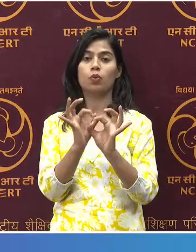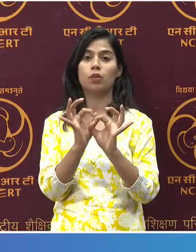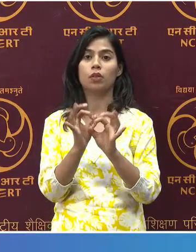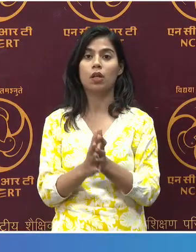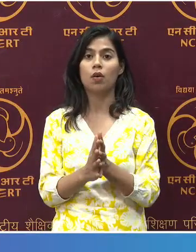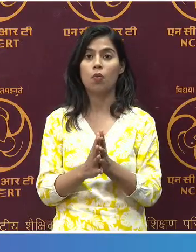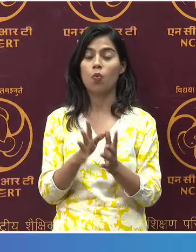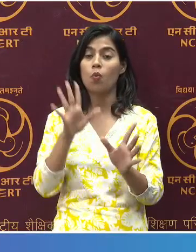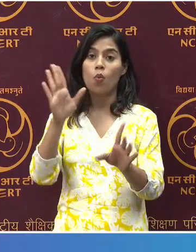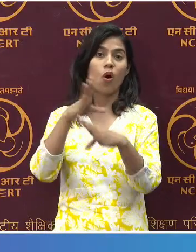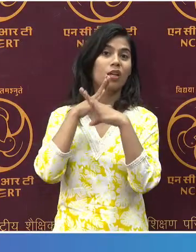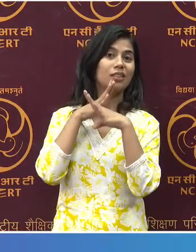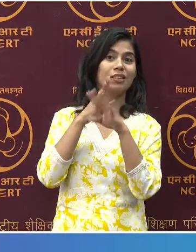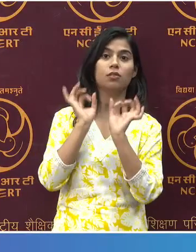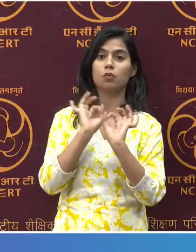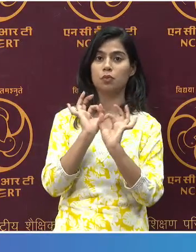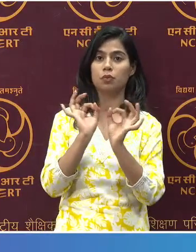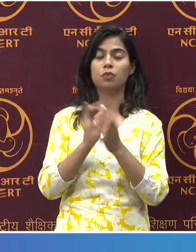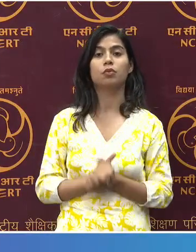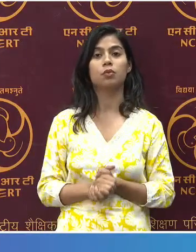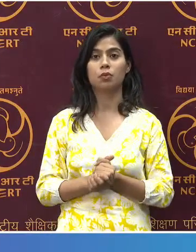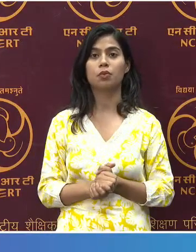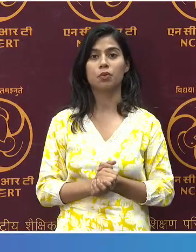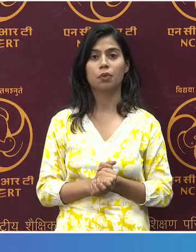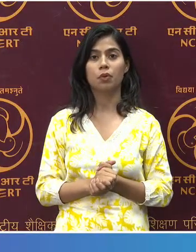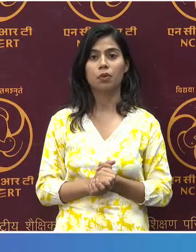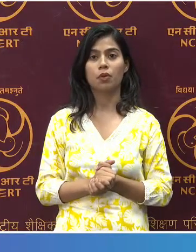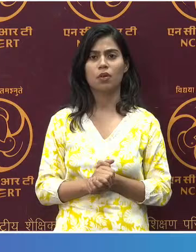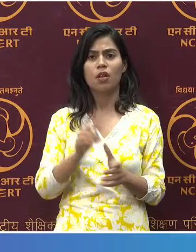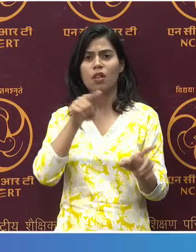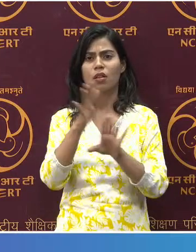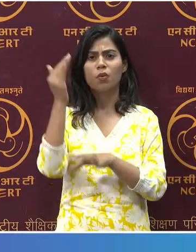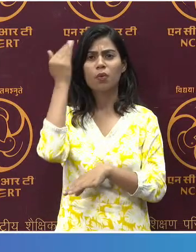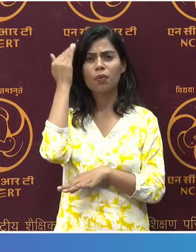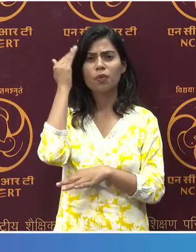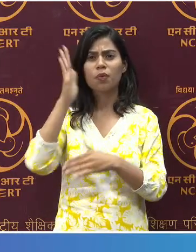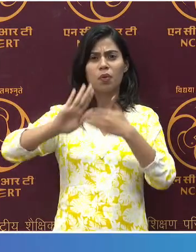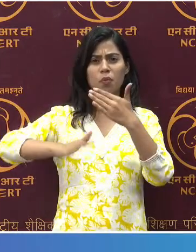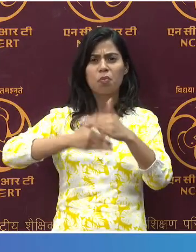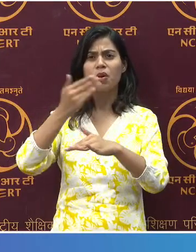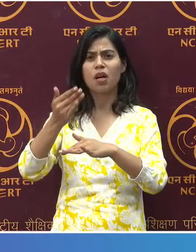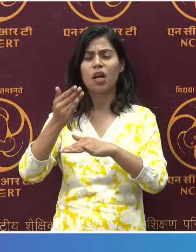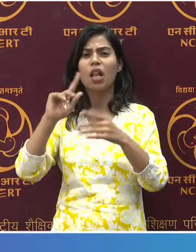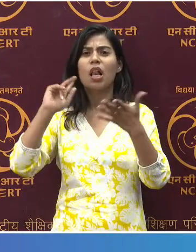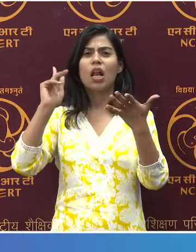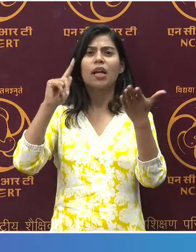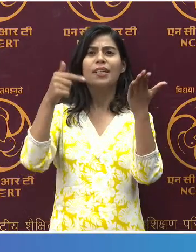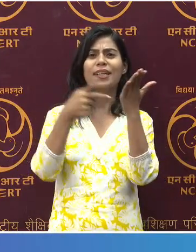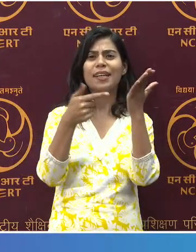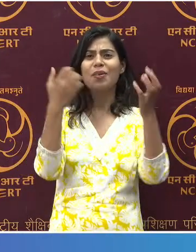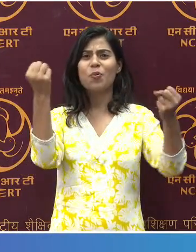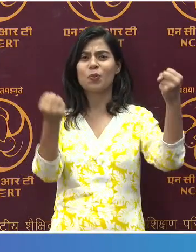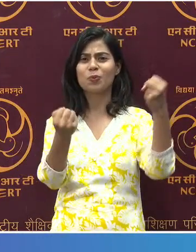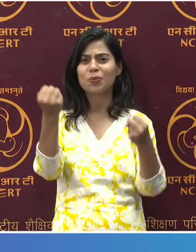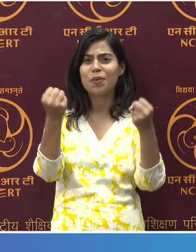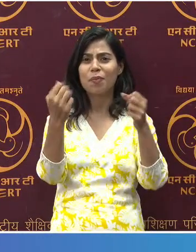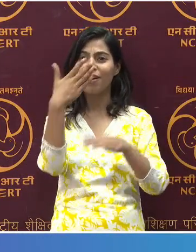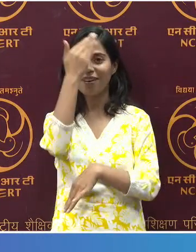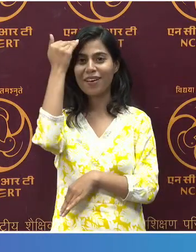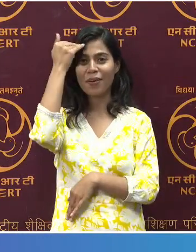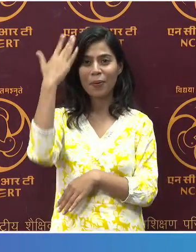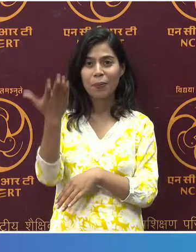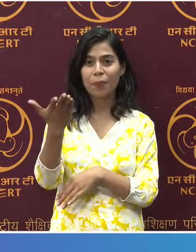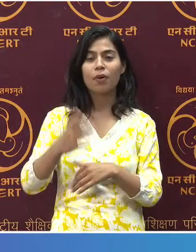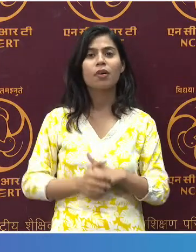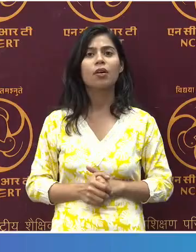to create pollutants like this Pollutants, one. and I think that is why also we are now moving towards electronic vehicles. Yeah, electronic vehicles is there,